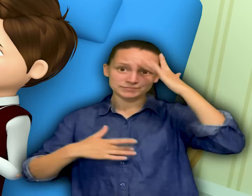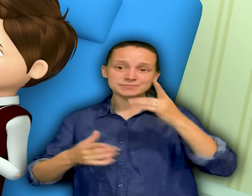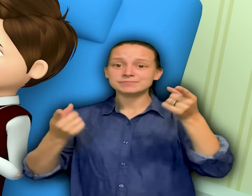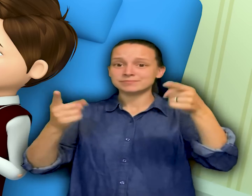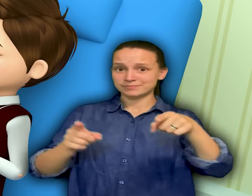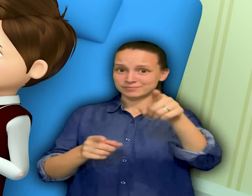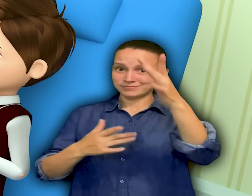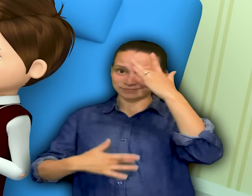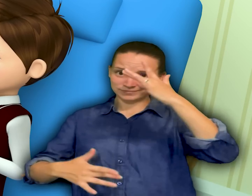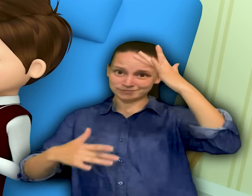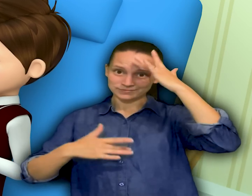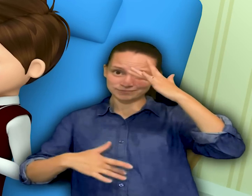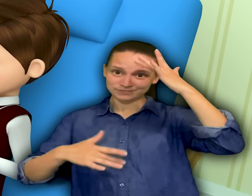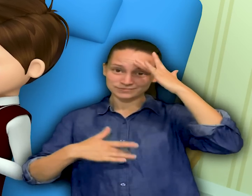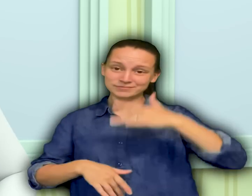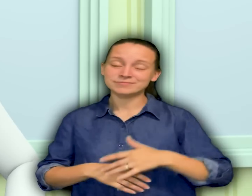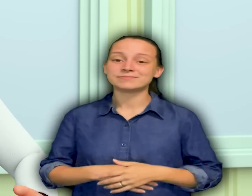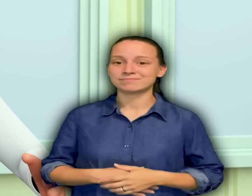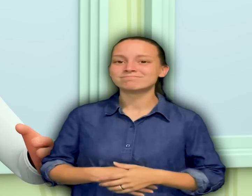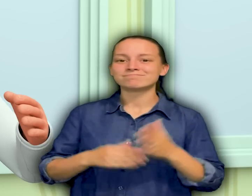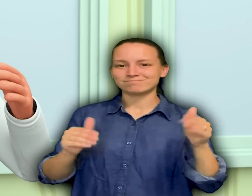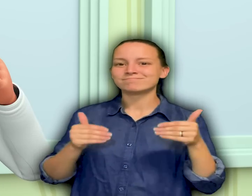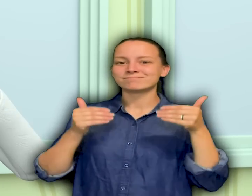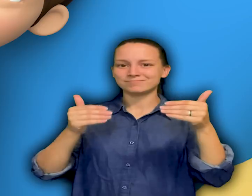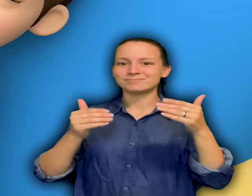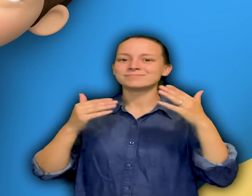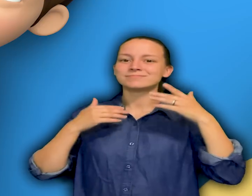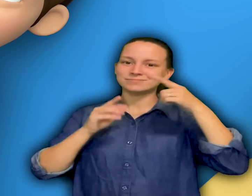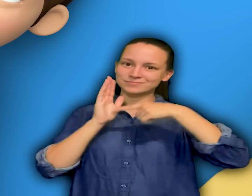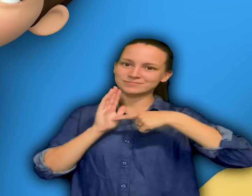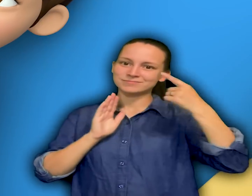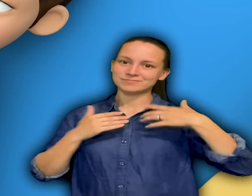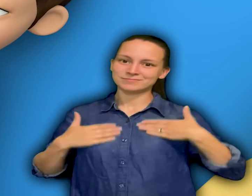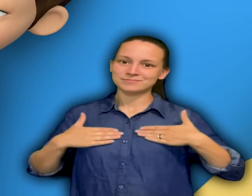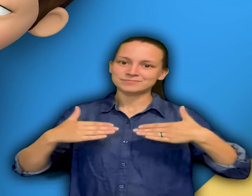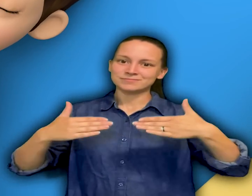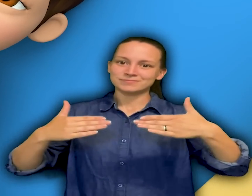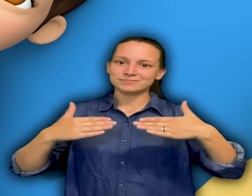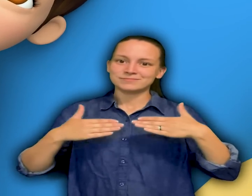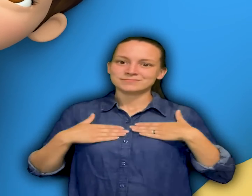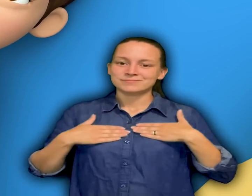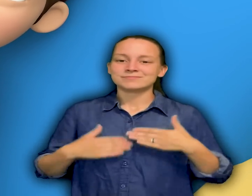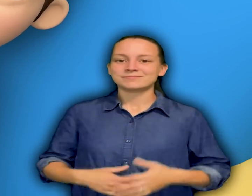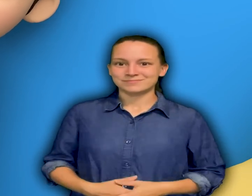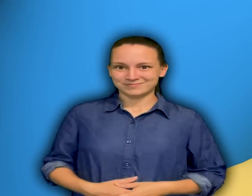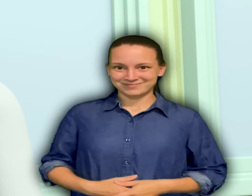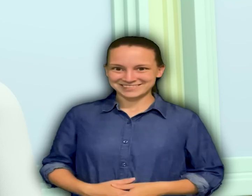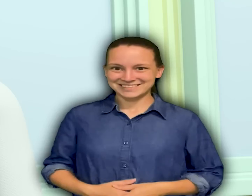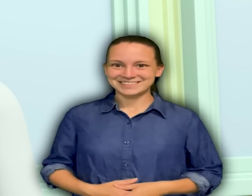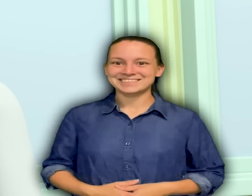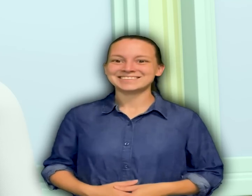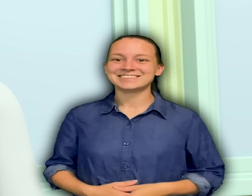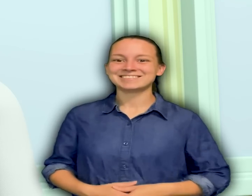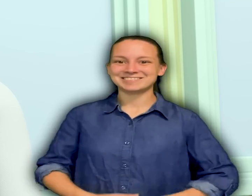feeling ill when you're feeling ill let's check your breathing let's check your breathing